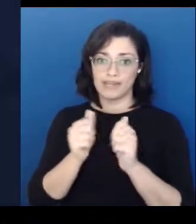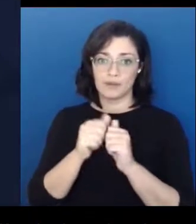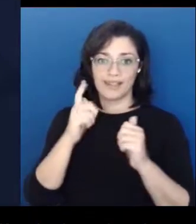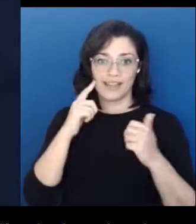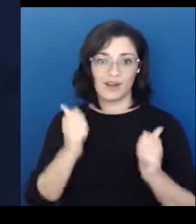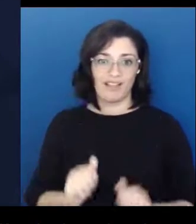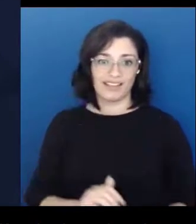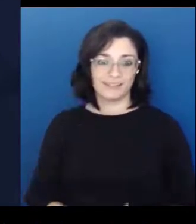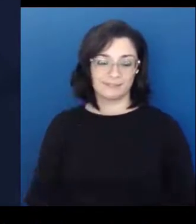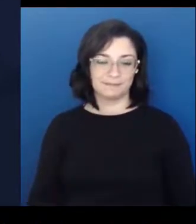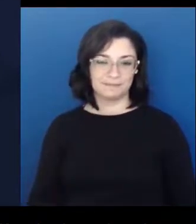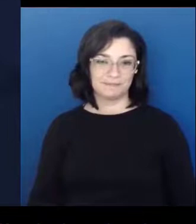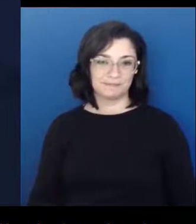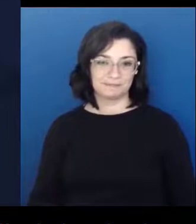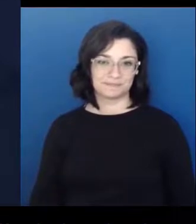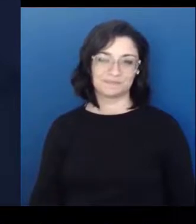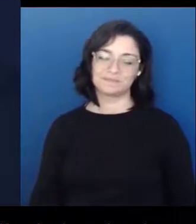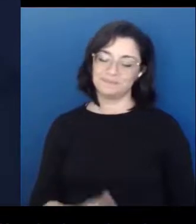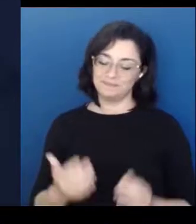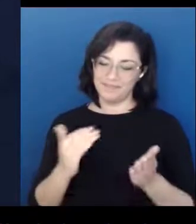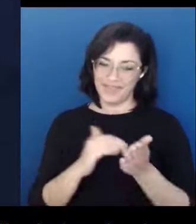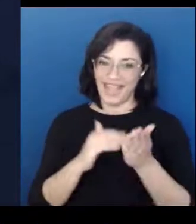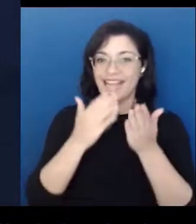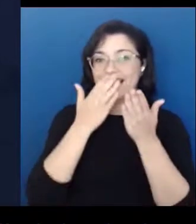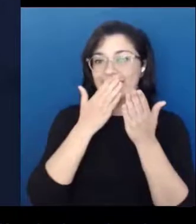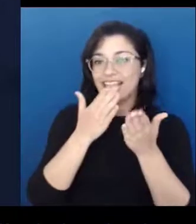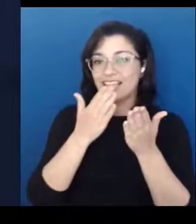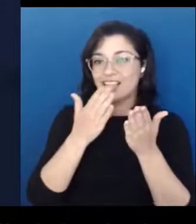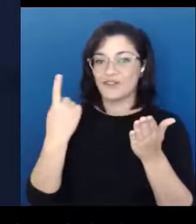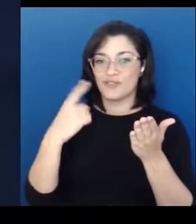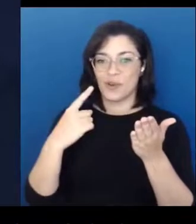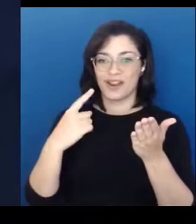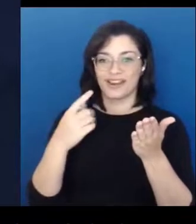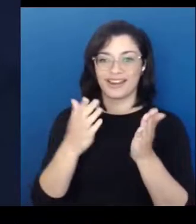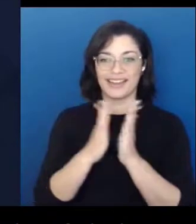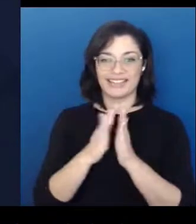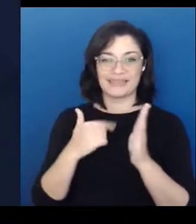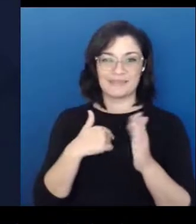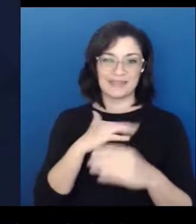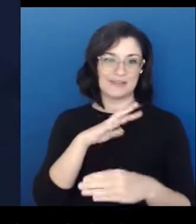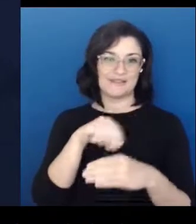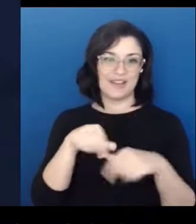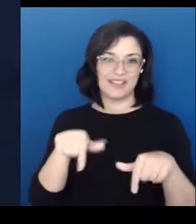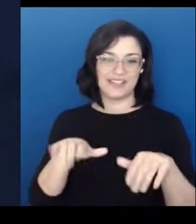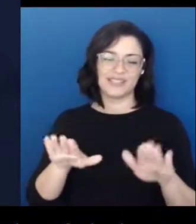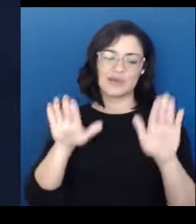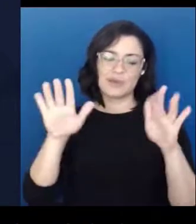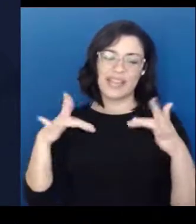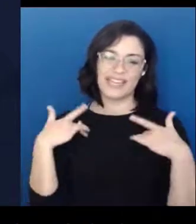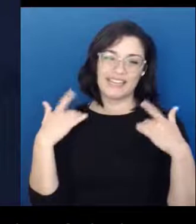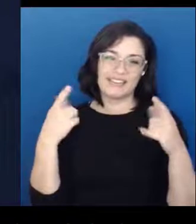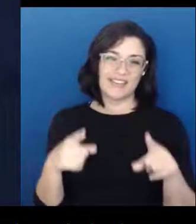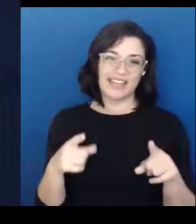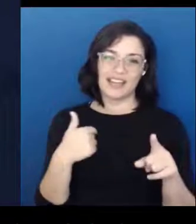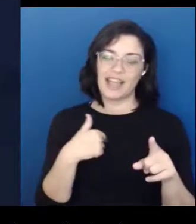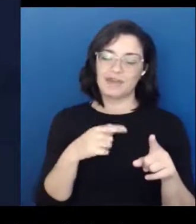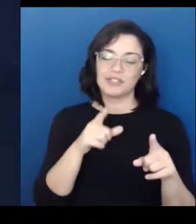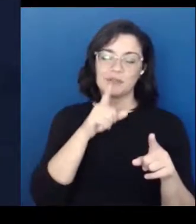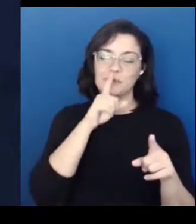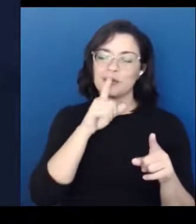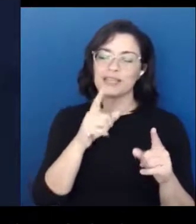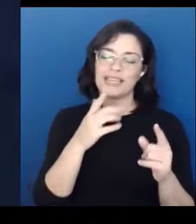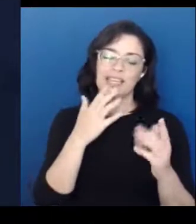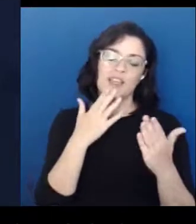me be part of this great event. I'm just grateful for all that you do